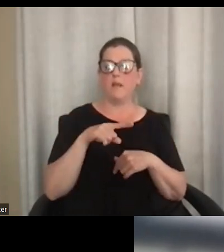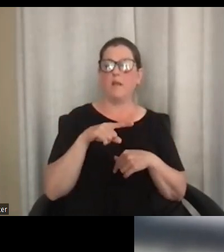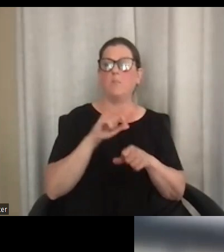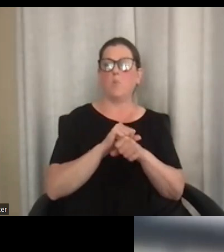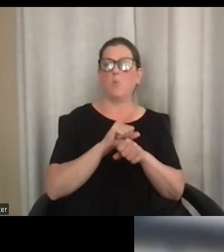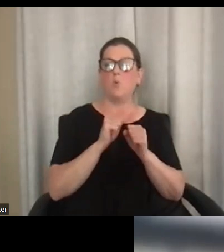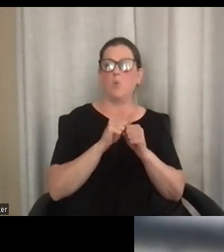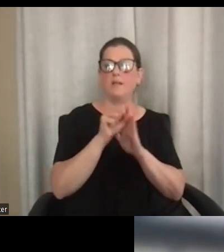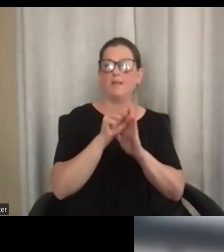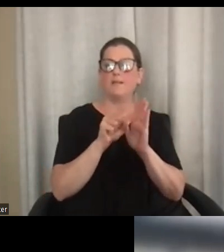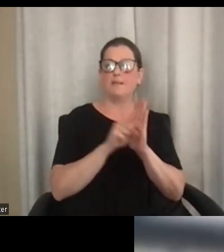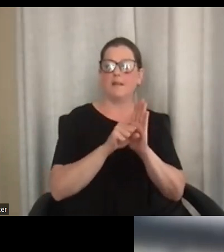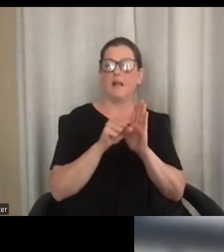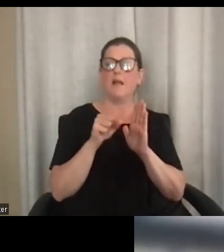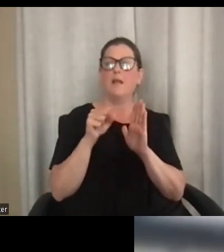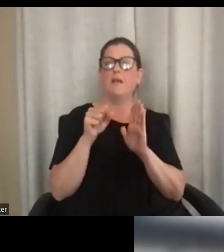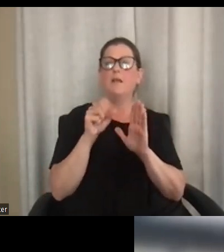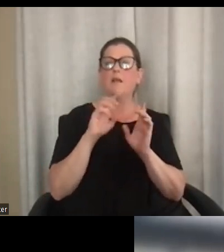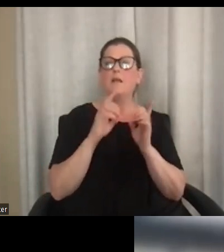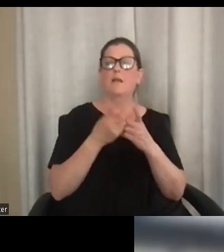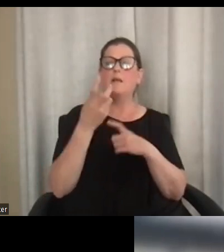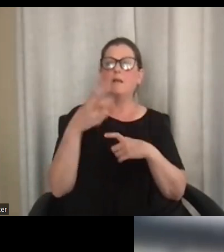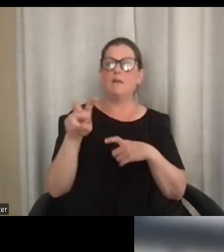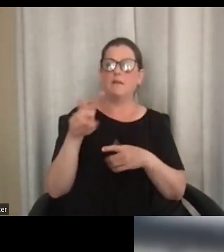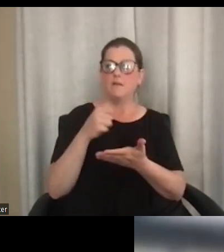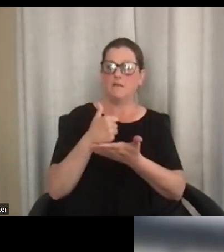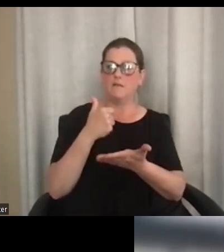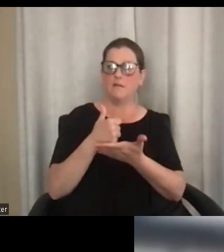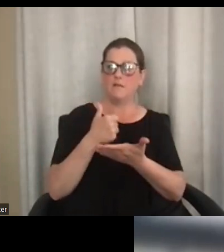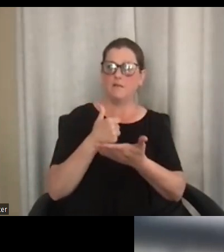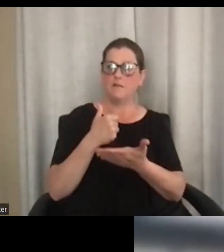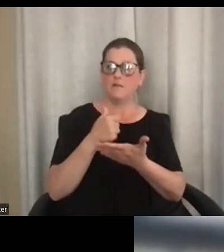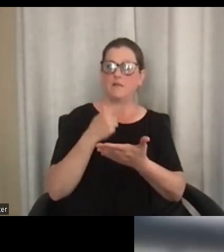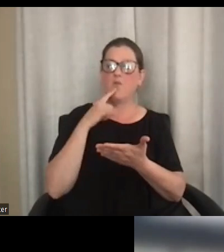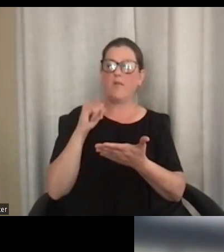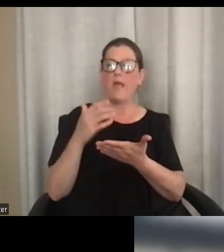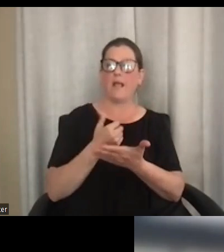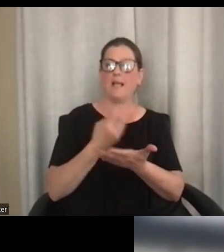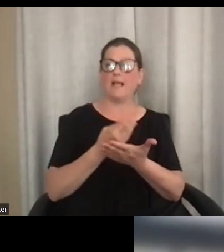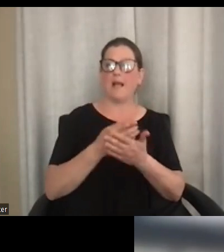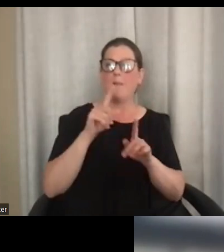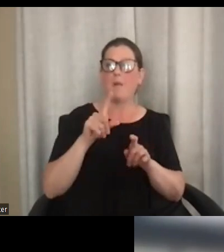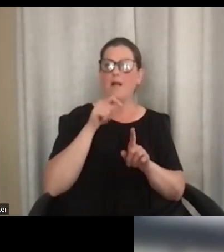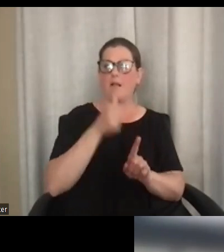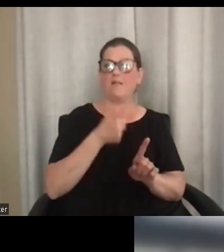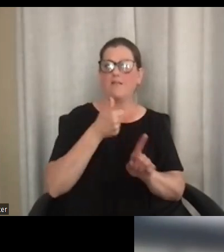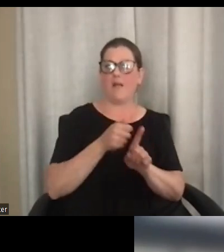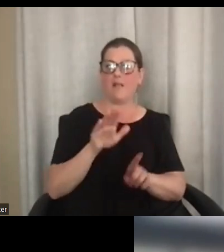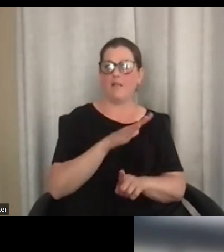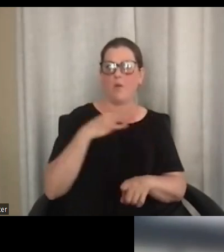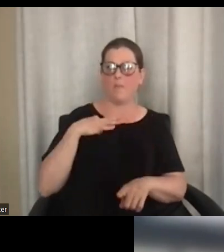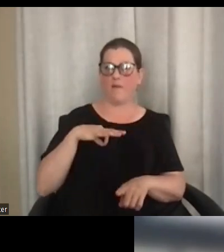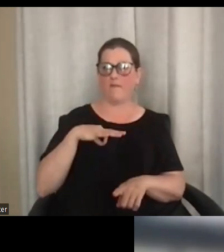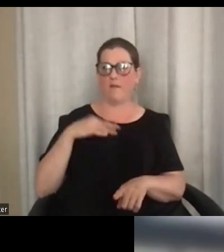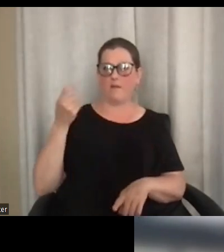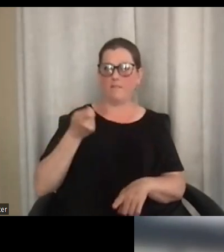state's Department of Transitional Assistance to make sure that income pilot doesn't affect their benefits, so they don't